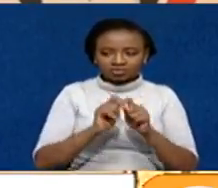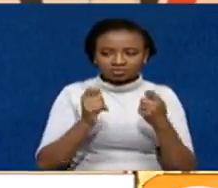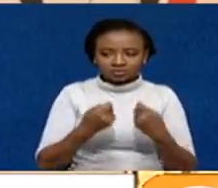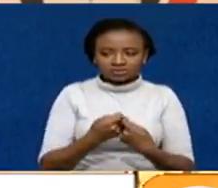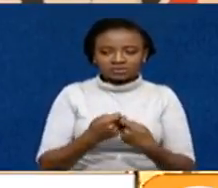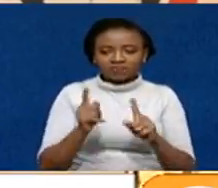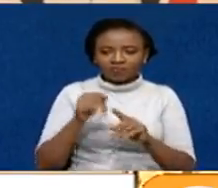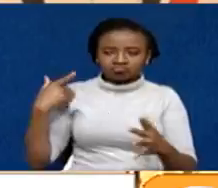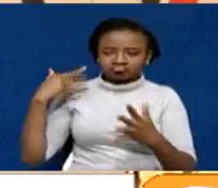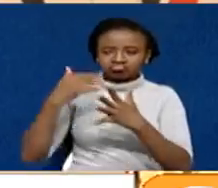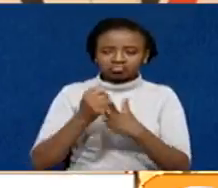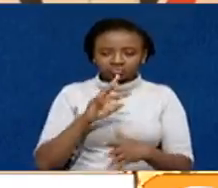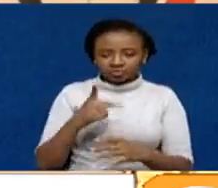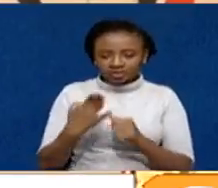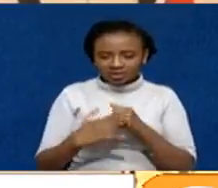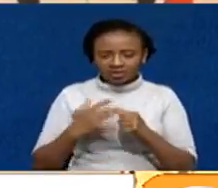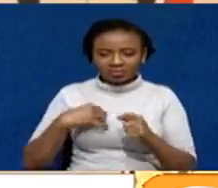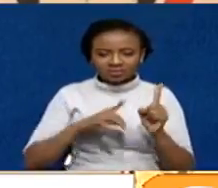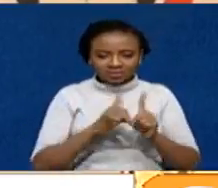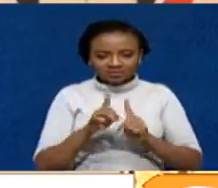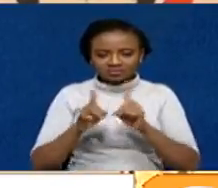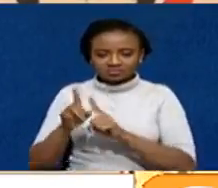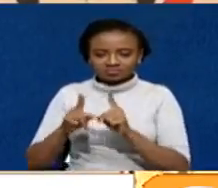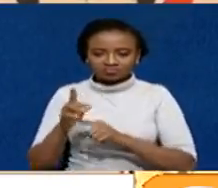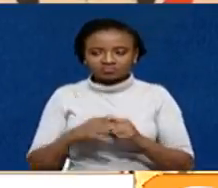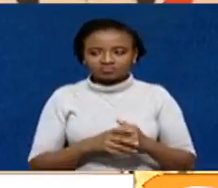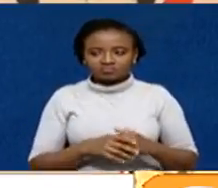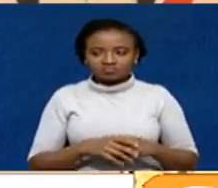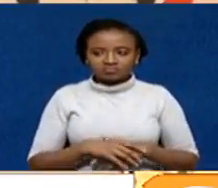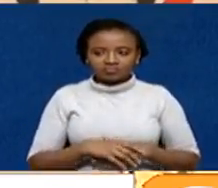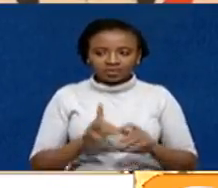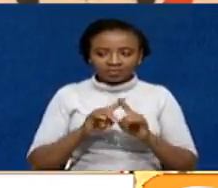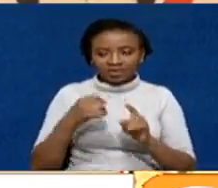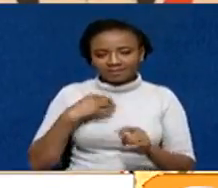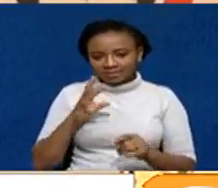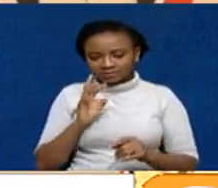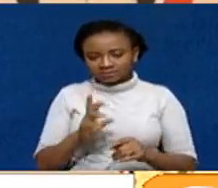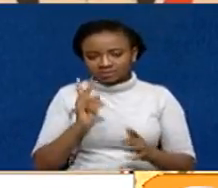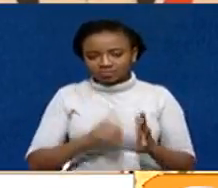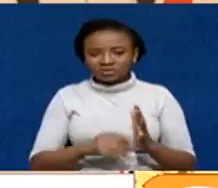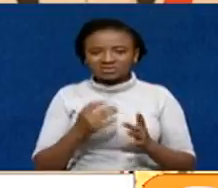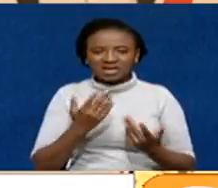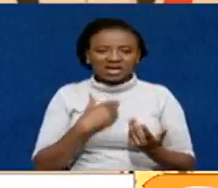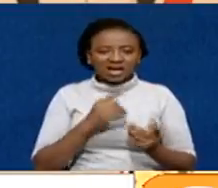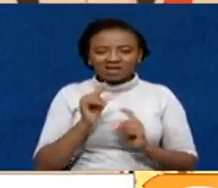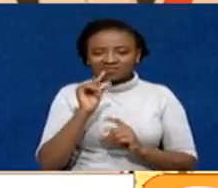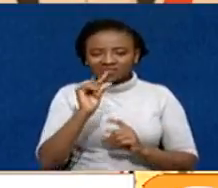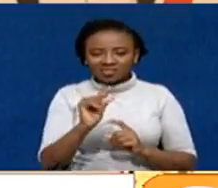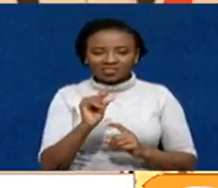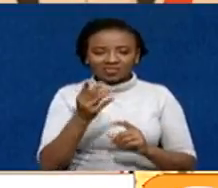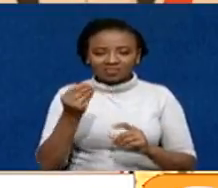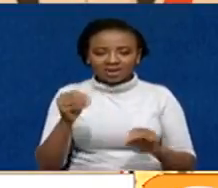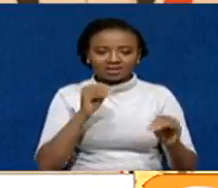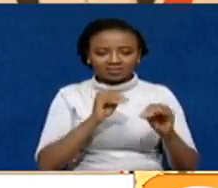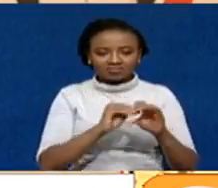spent pretty much traveling up and down the country. And my observation is that there has been little or no investment into